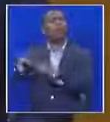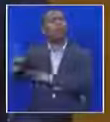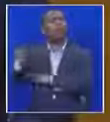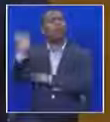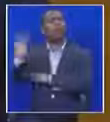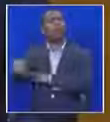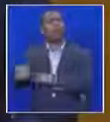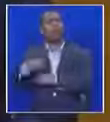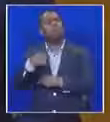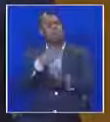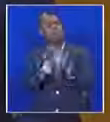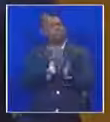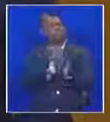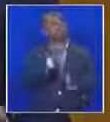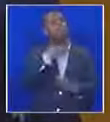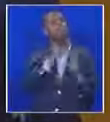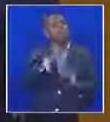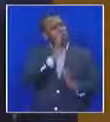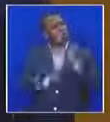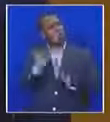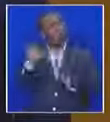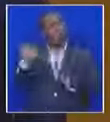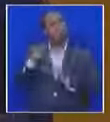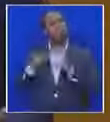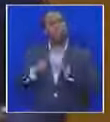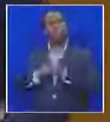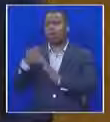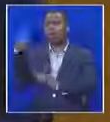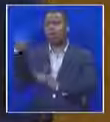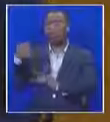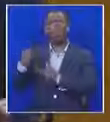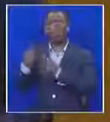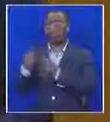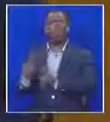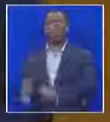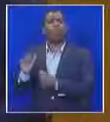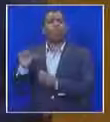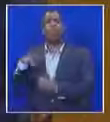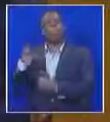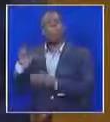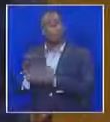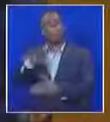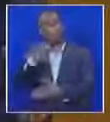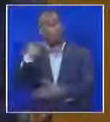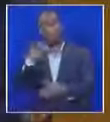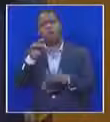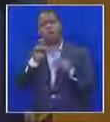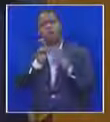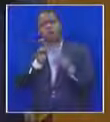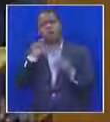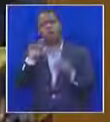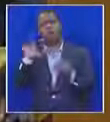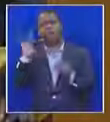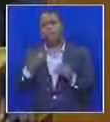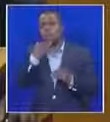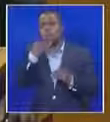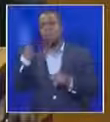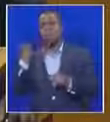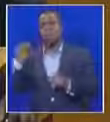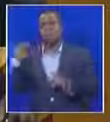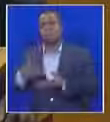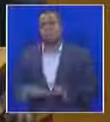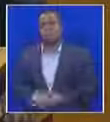like to hear what you think of her role in South African Airways, seeing as she was not even nominated by Treasurer. The Honorable